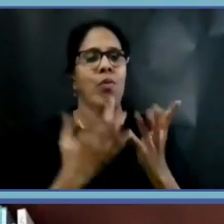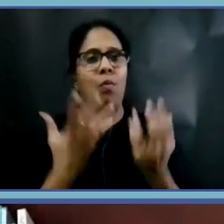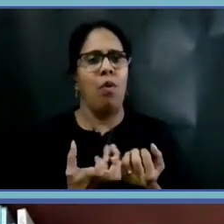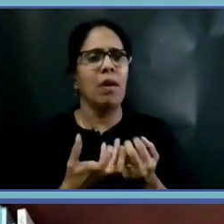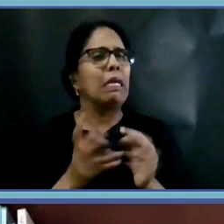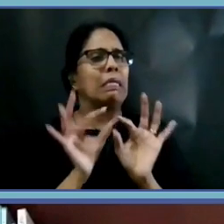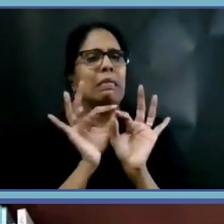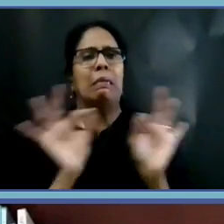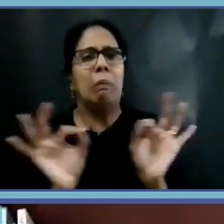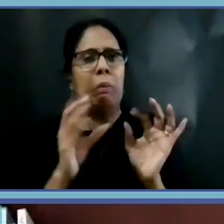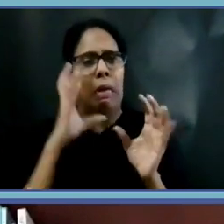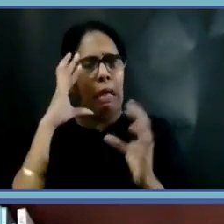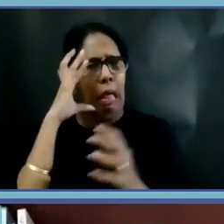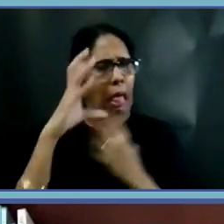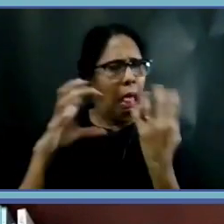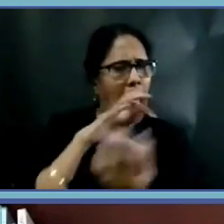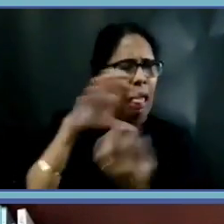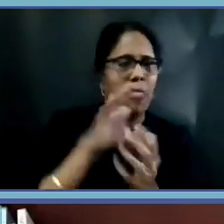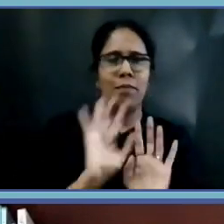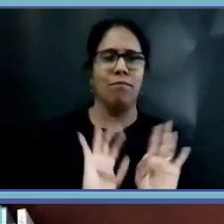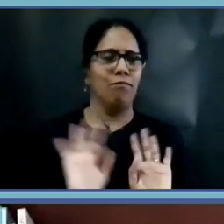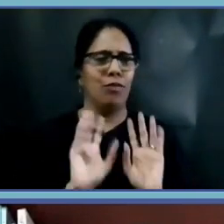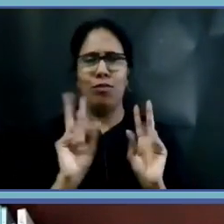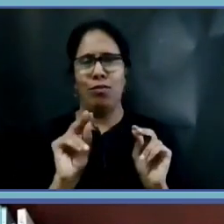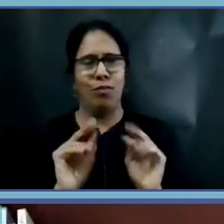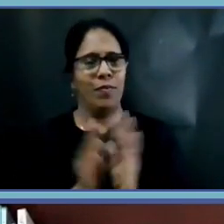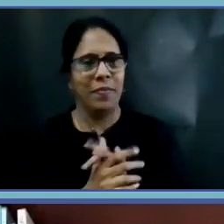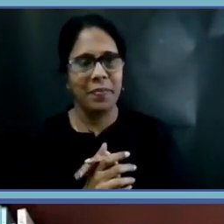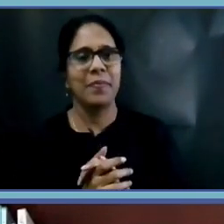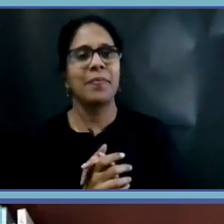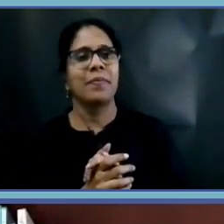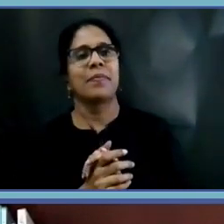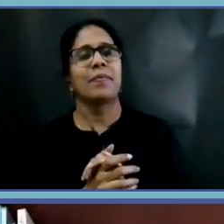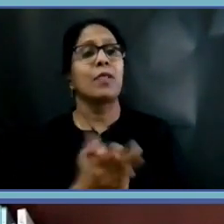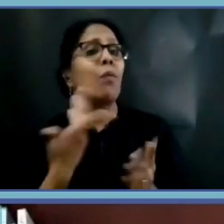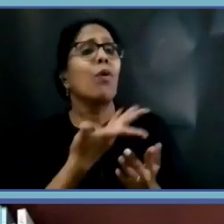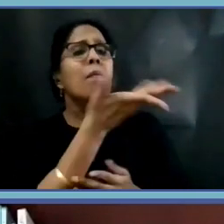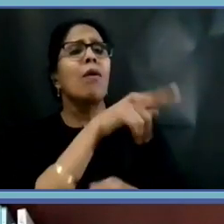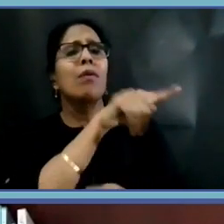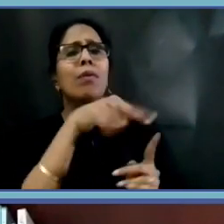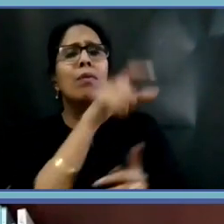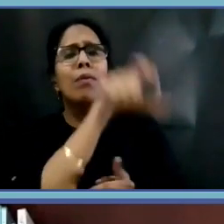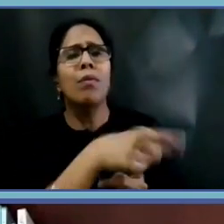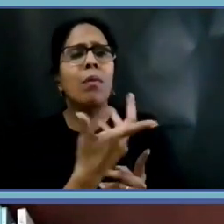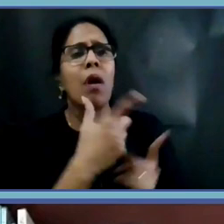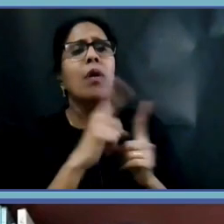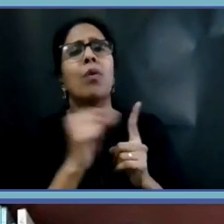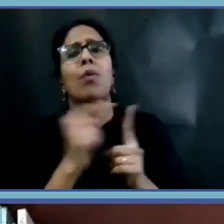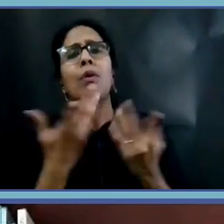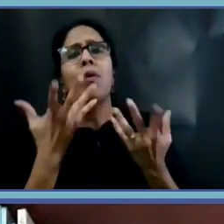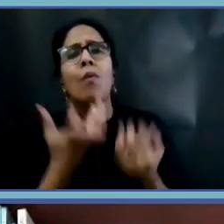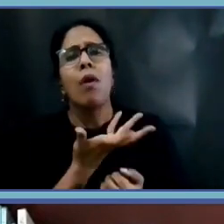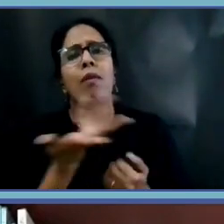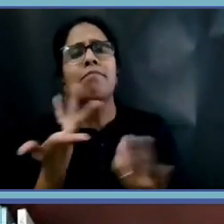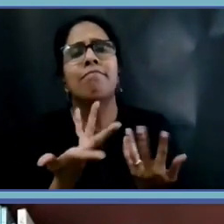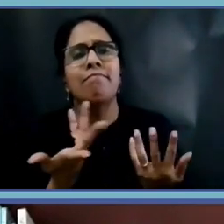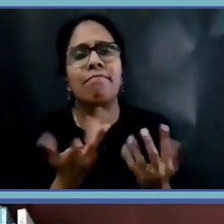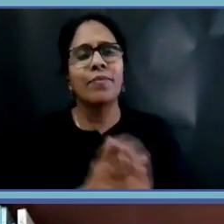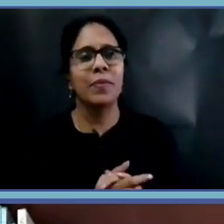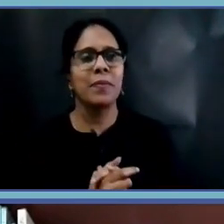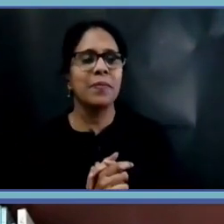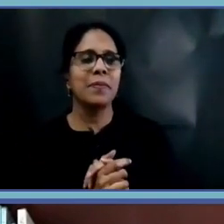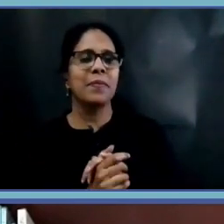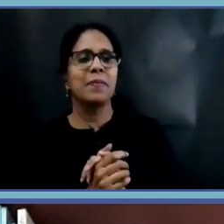you? What's your plan? What do you want? A lot of plans, actually. No end for